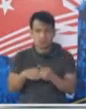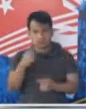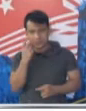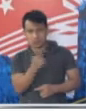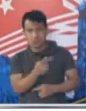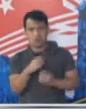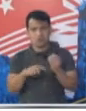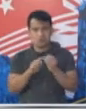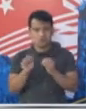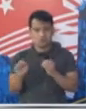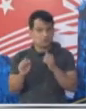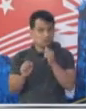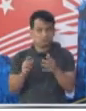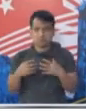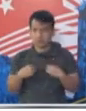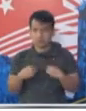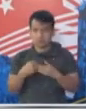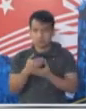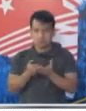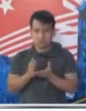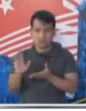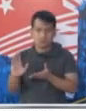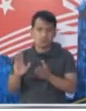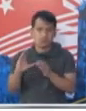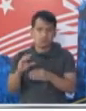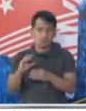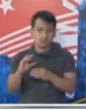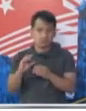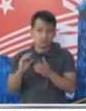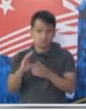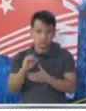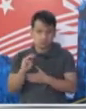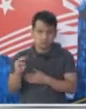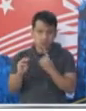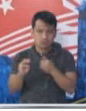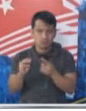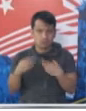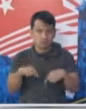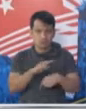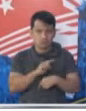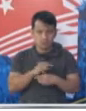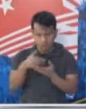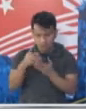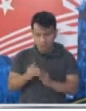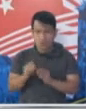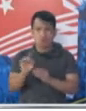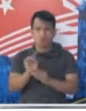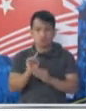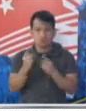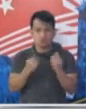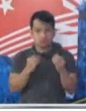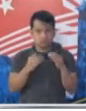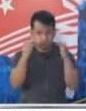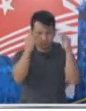that unacceptable on the part of the commission because we are assuming that a student when he enters